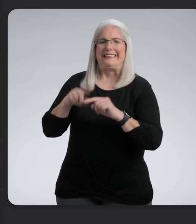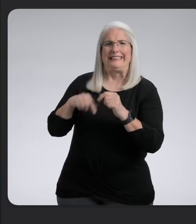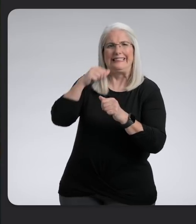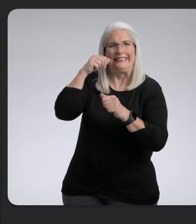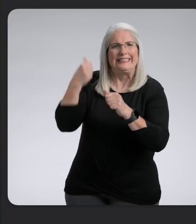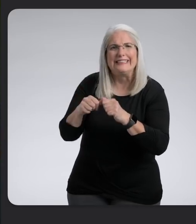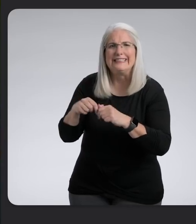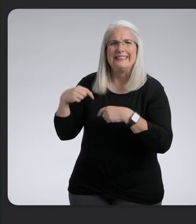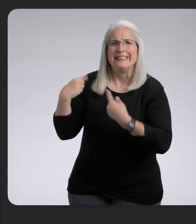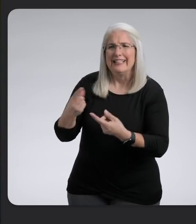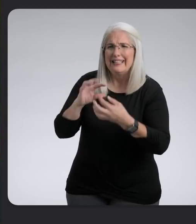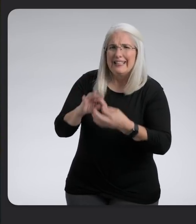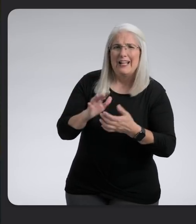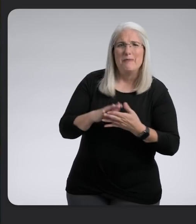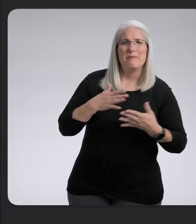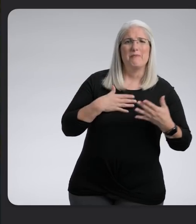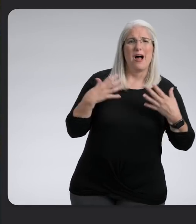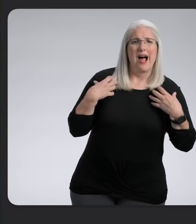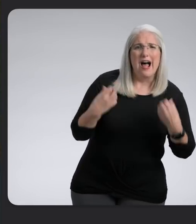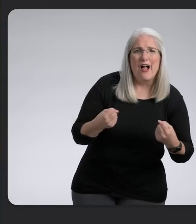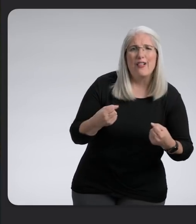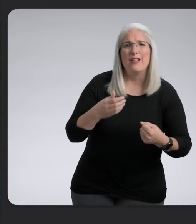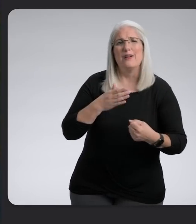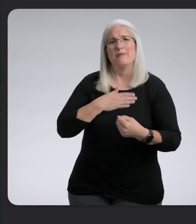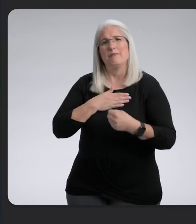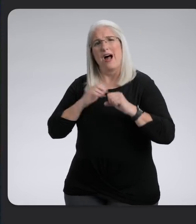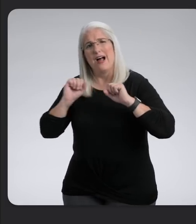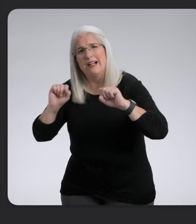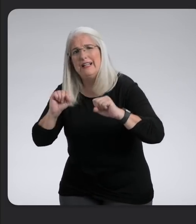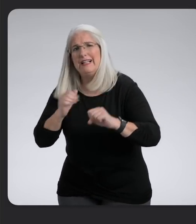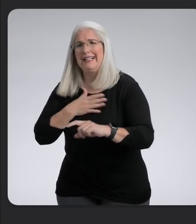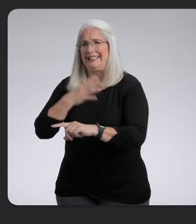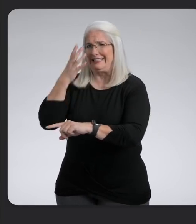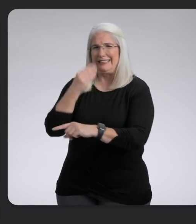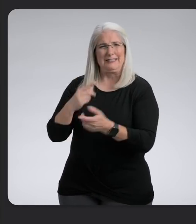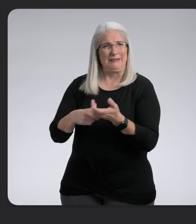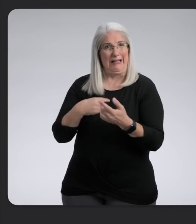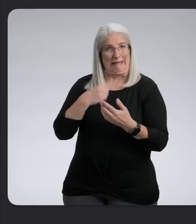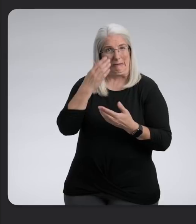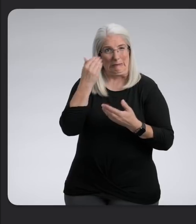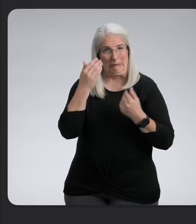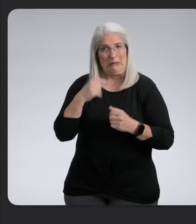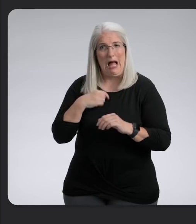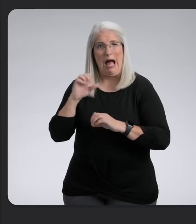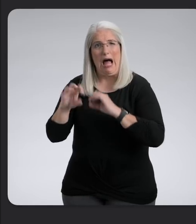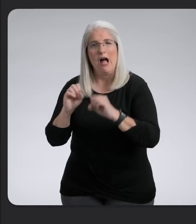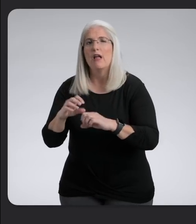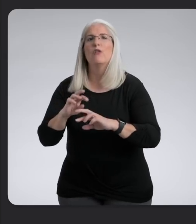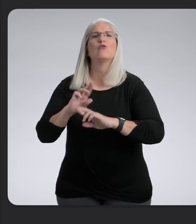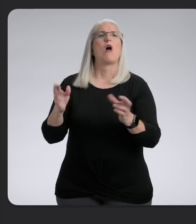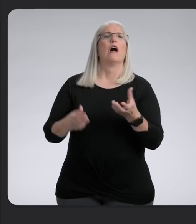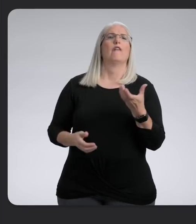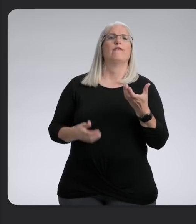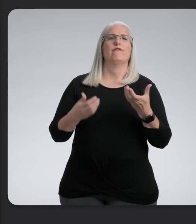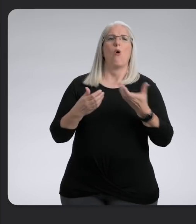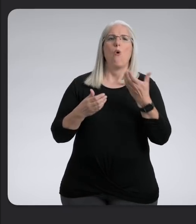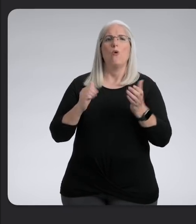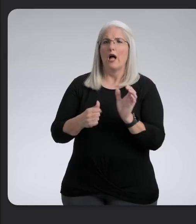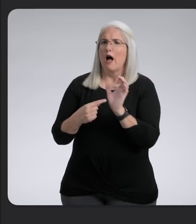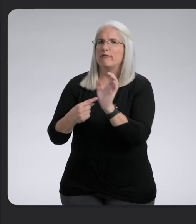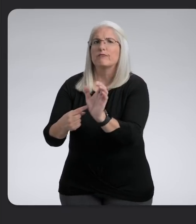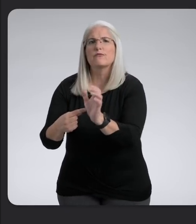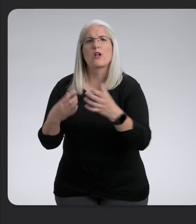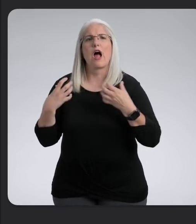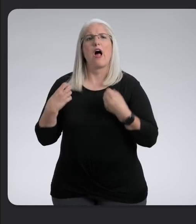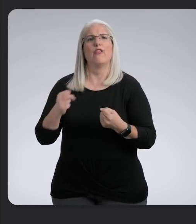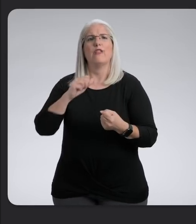And patients can often have difficulty remembering all of these details, but the Health app has all of this valuable information. So, to